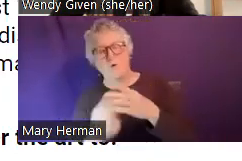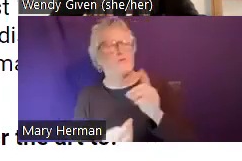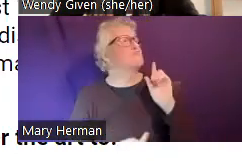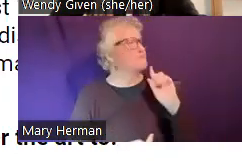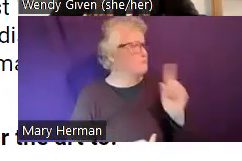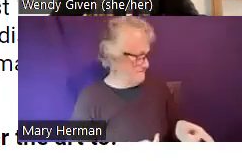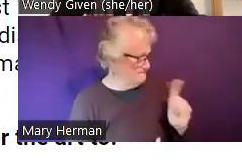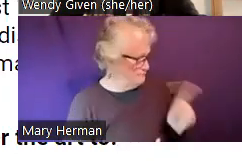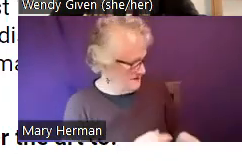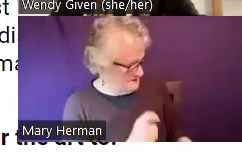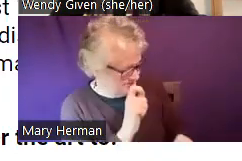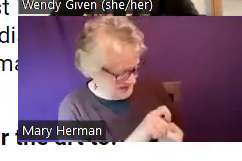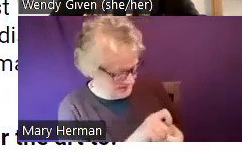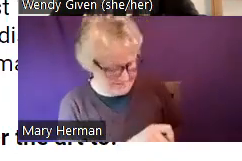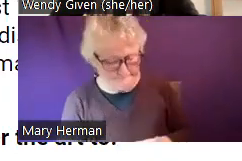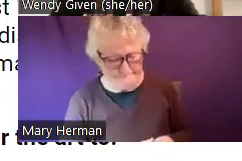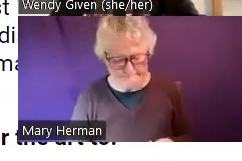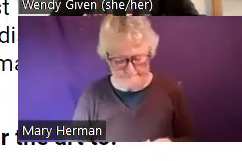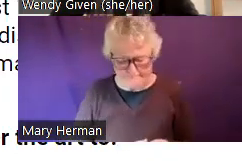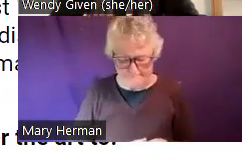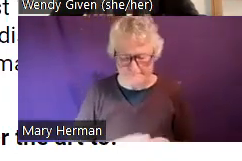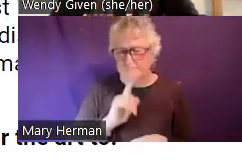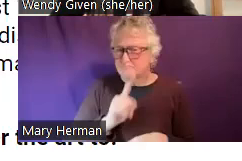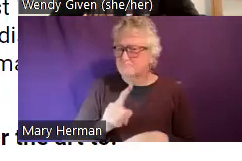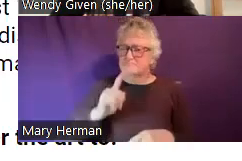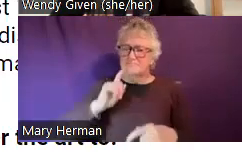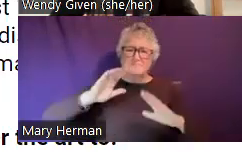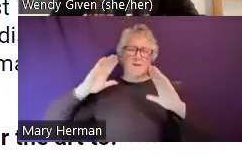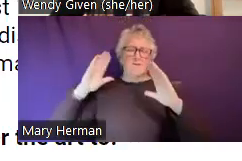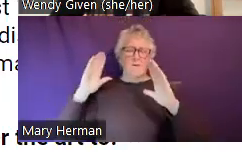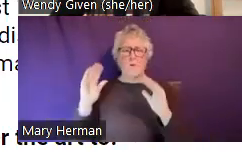Yeah, and so, it's really the hope that this will,